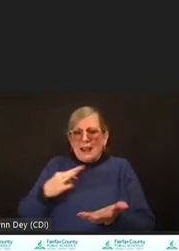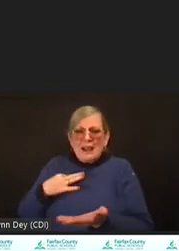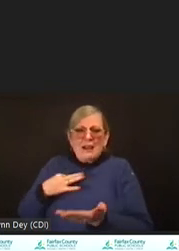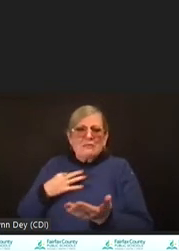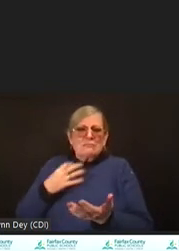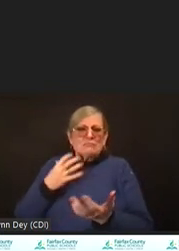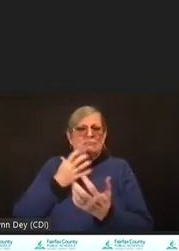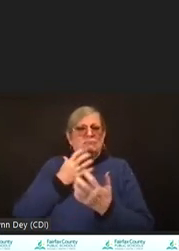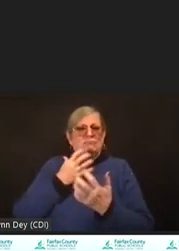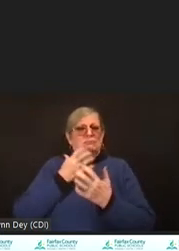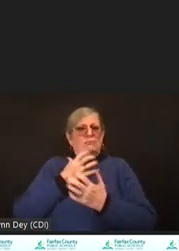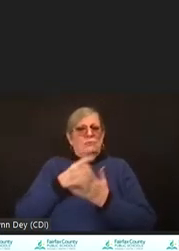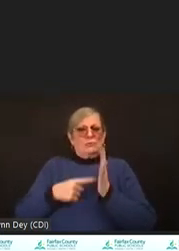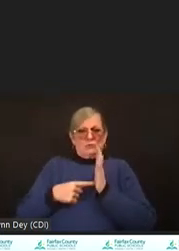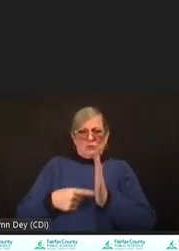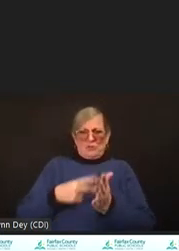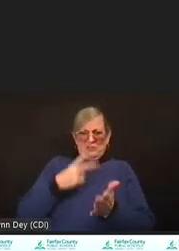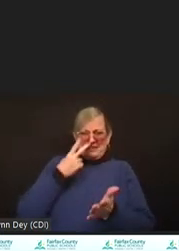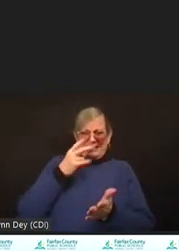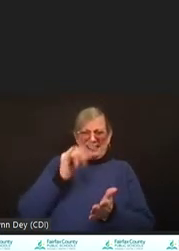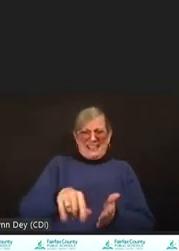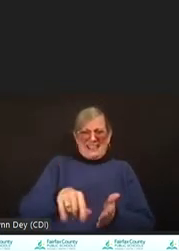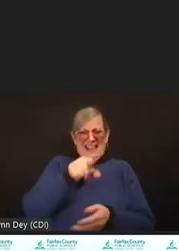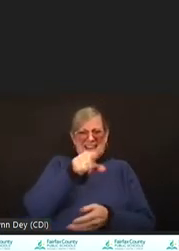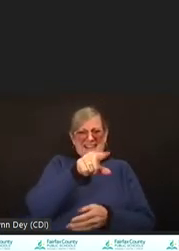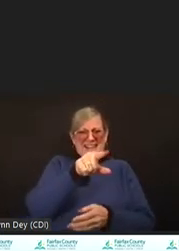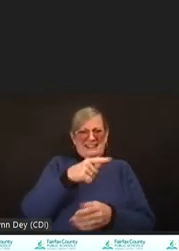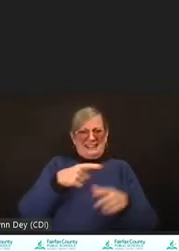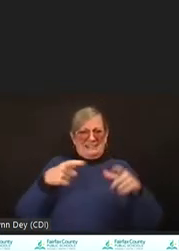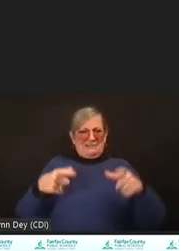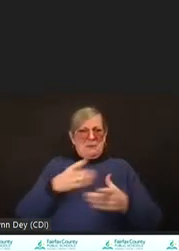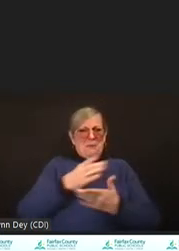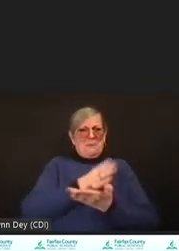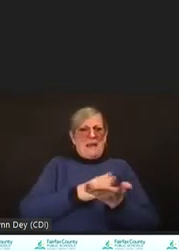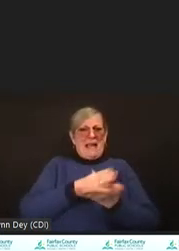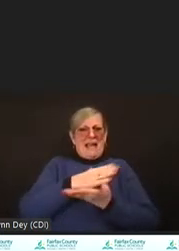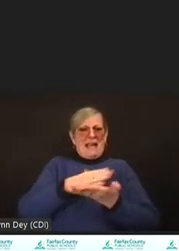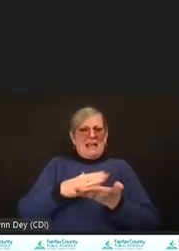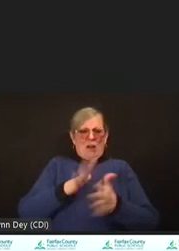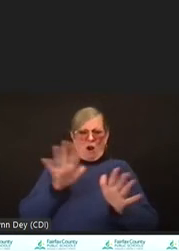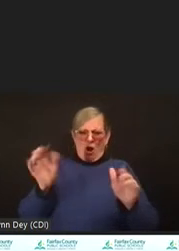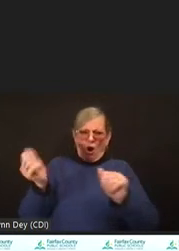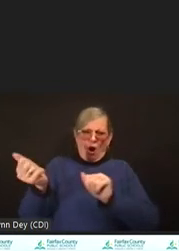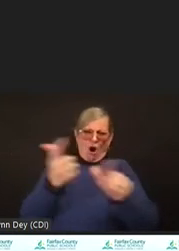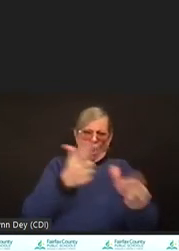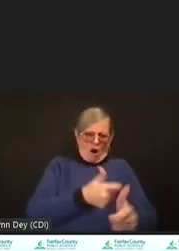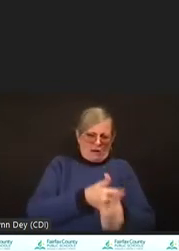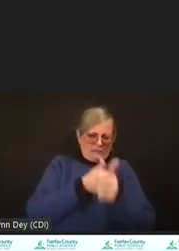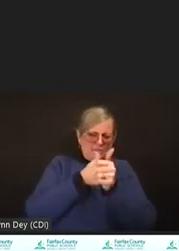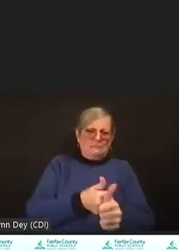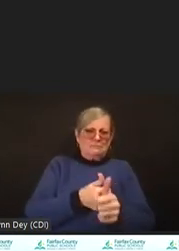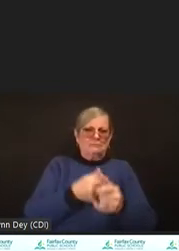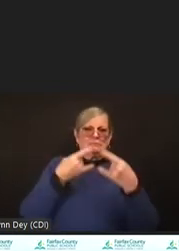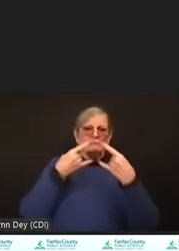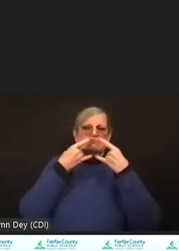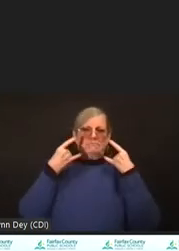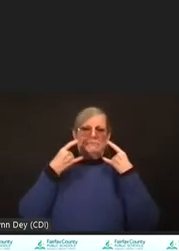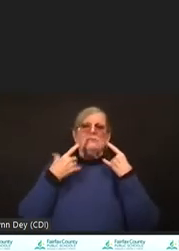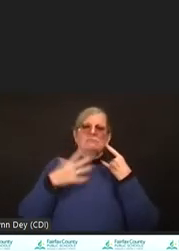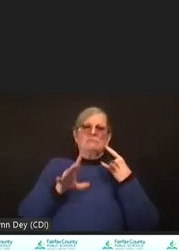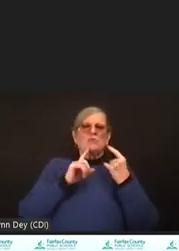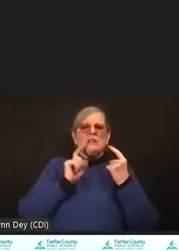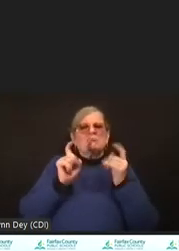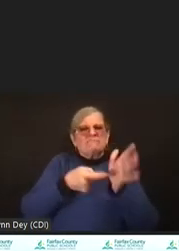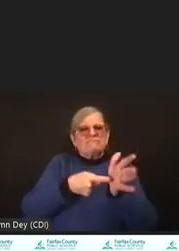by this pie chart, our students have been compliant with the face mask regulations. Despite the challenges that wearing a